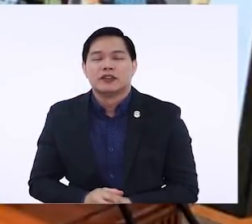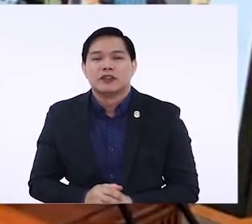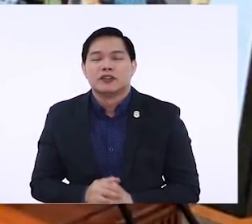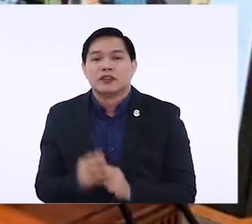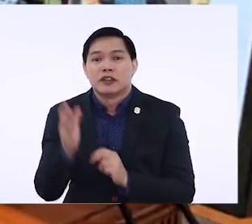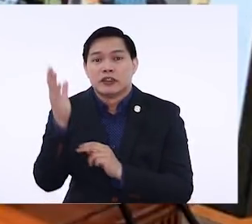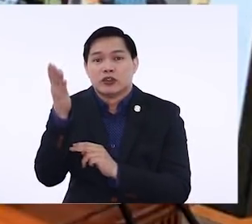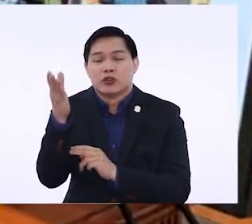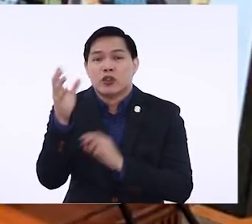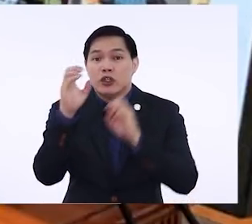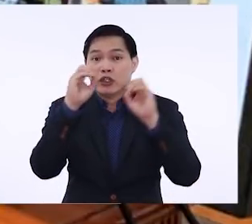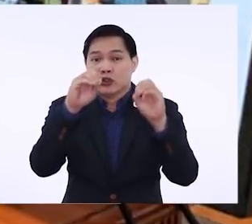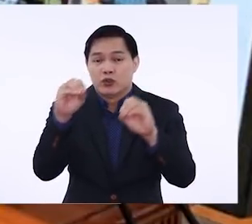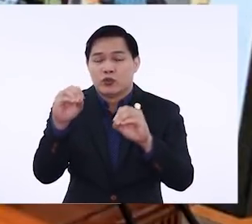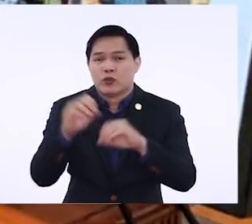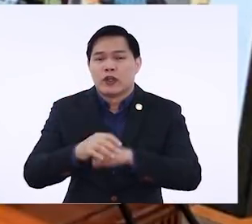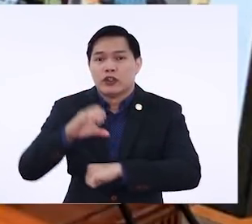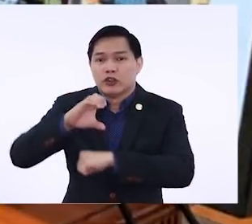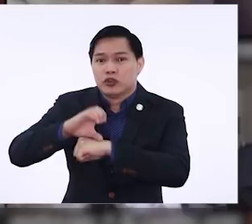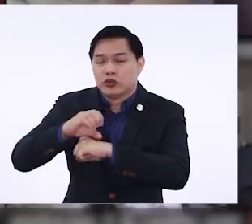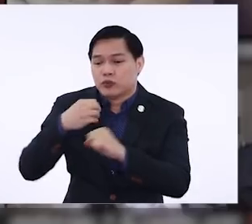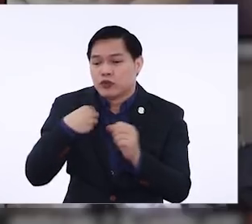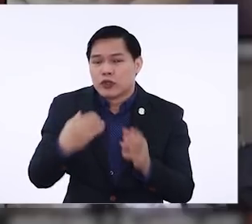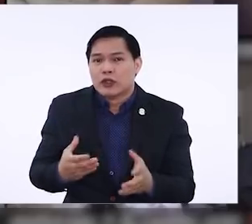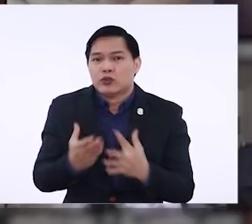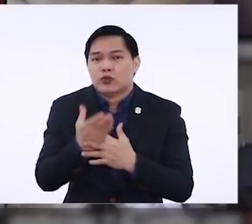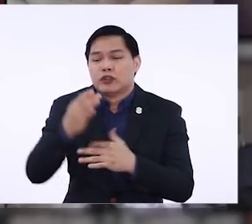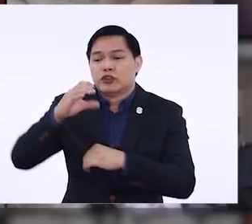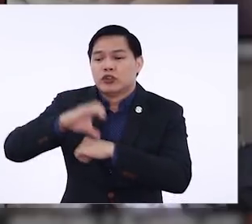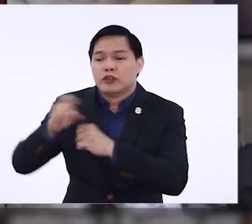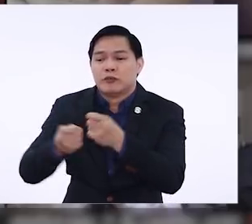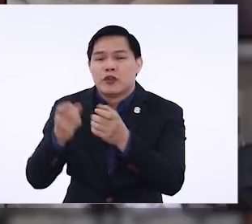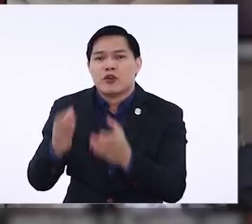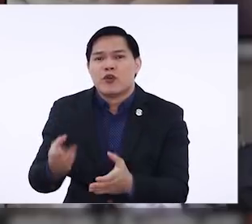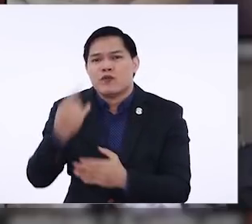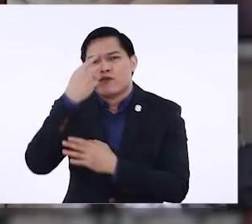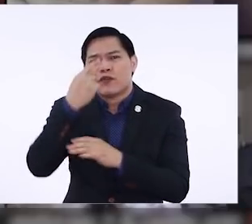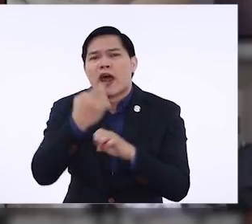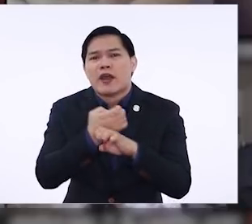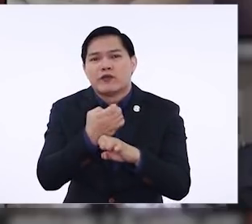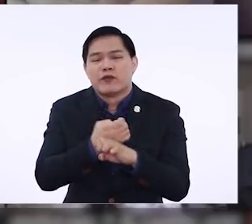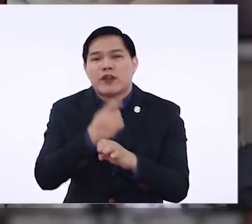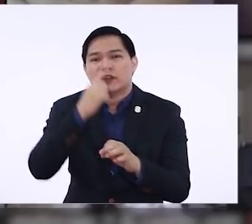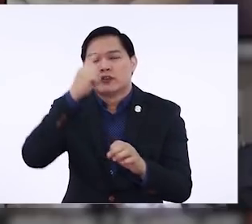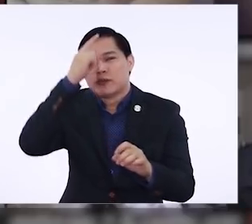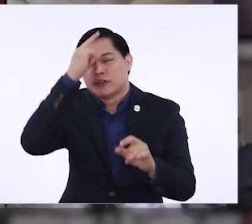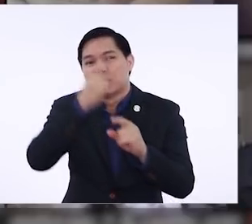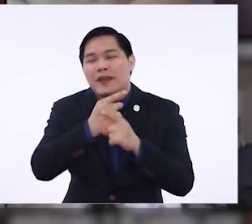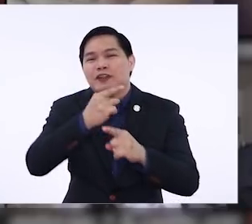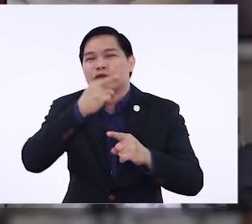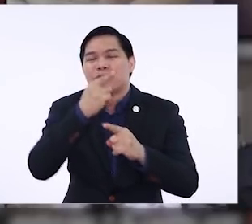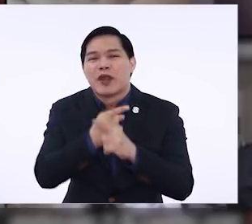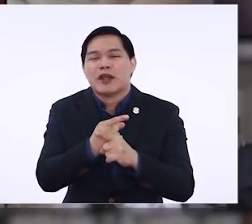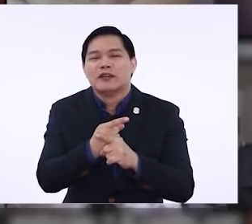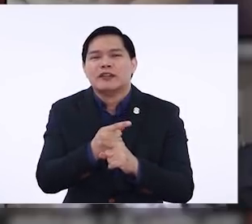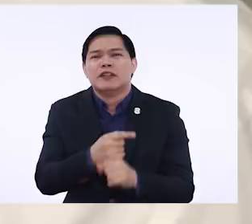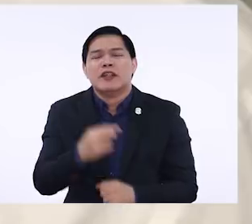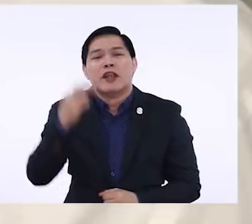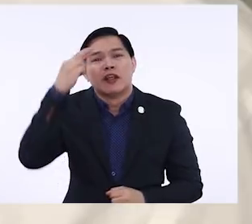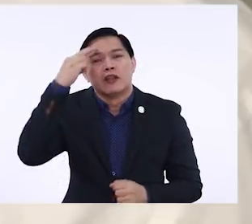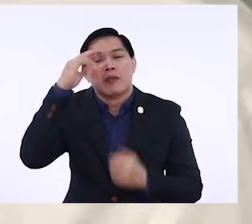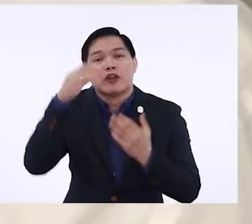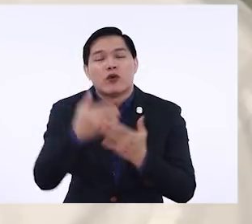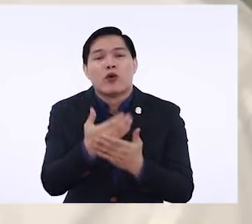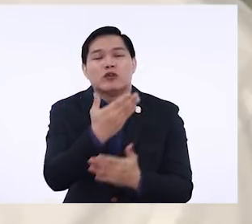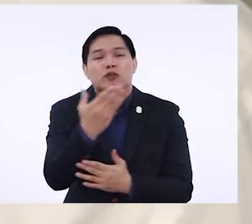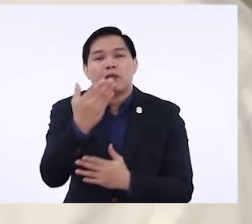which God adds officers into the church is through the church administration for the edification of the brethren. He also reminded all brethren